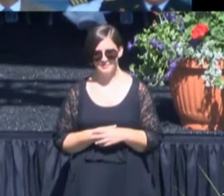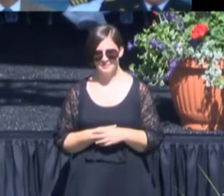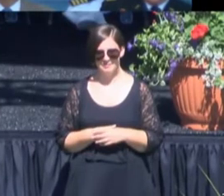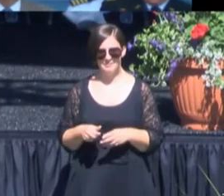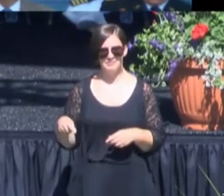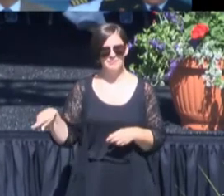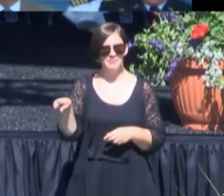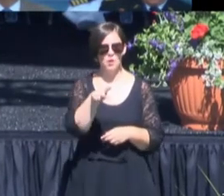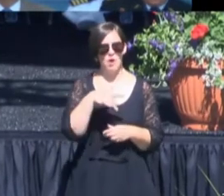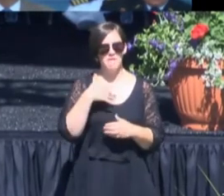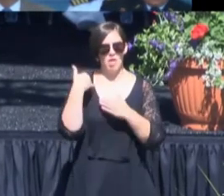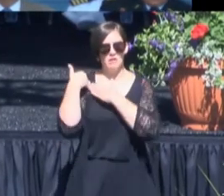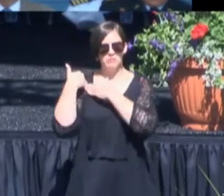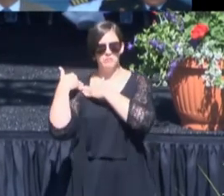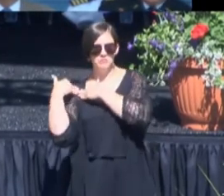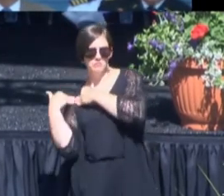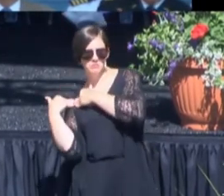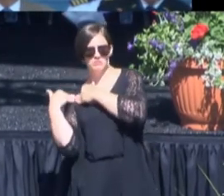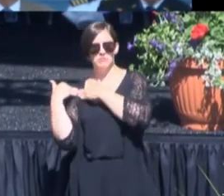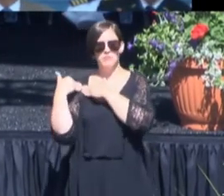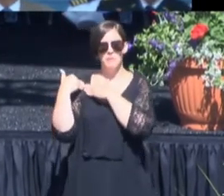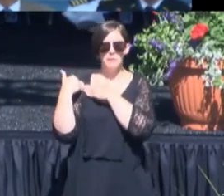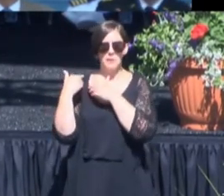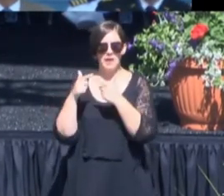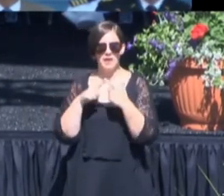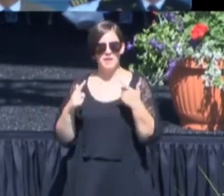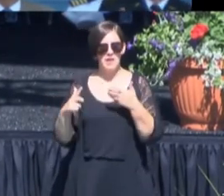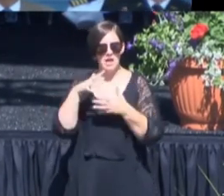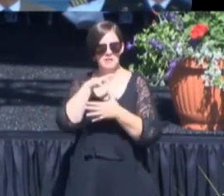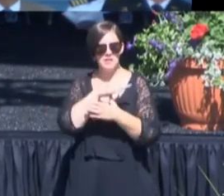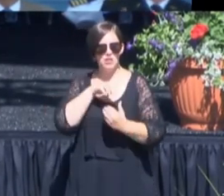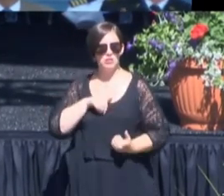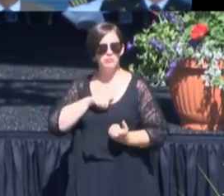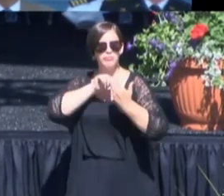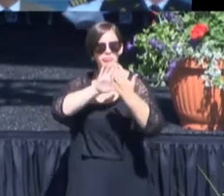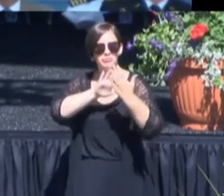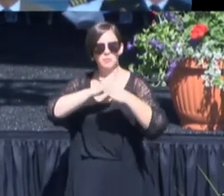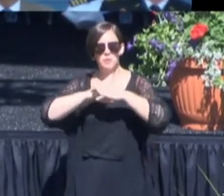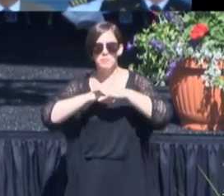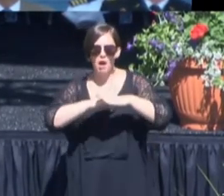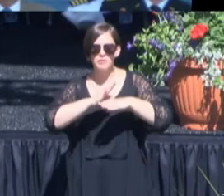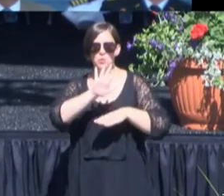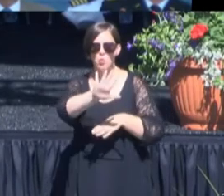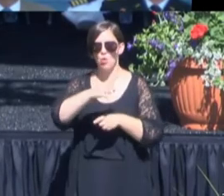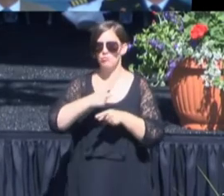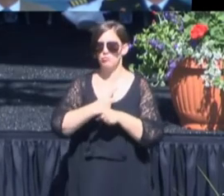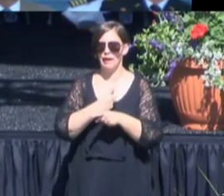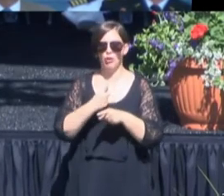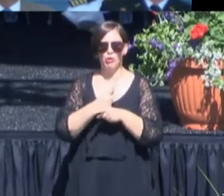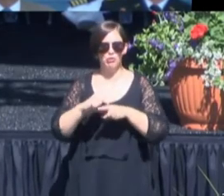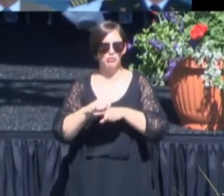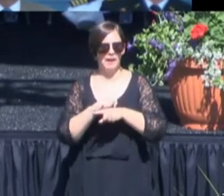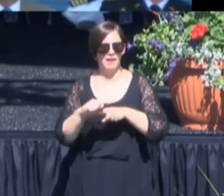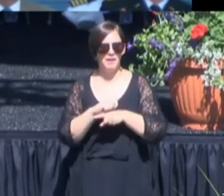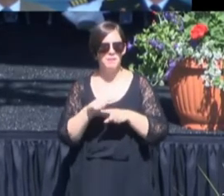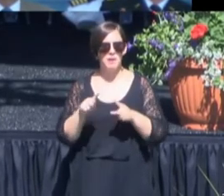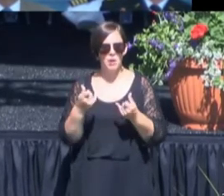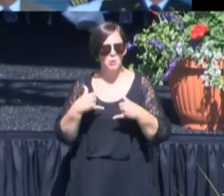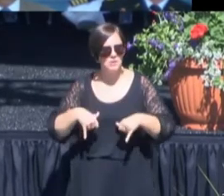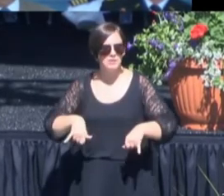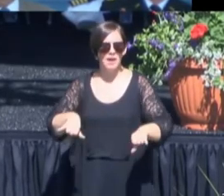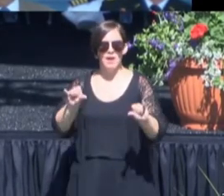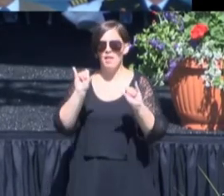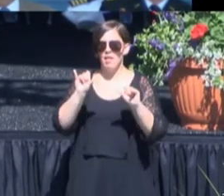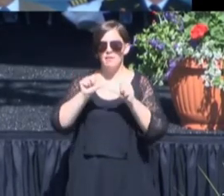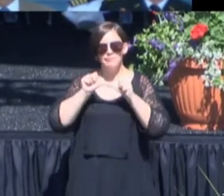You shouldered the burden of a sea-year stand-down which impaired your normal training path, but you still took the initiative to